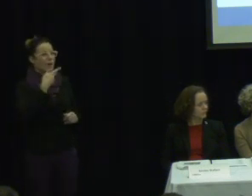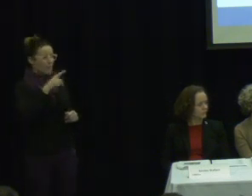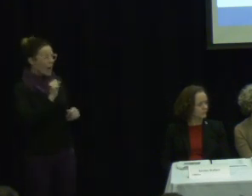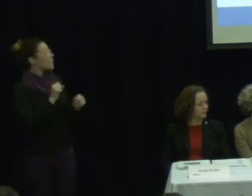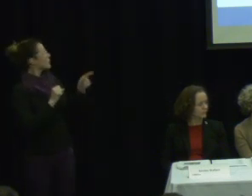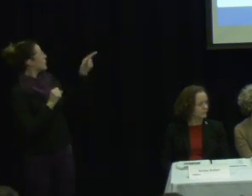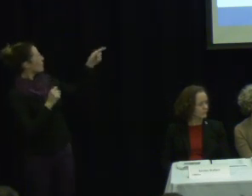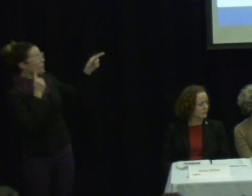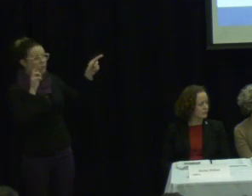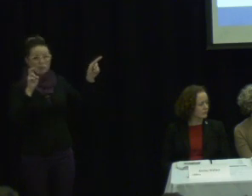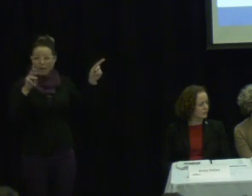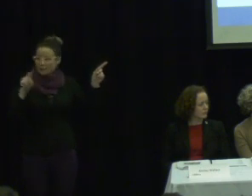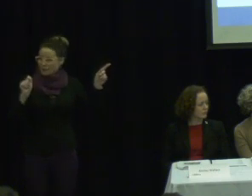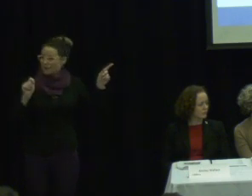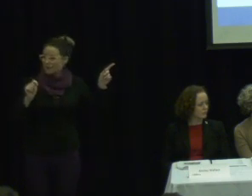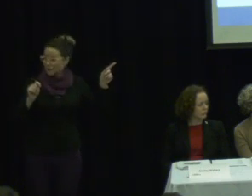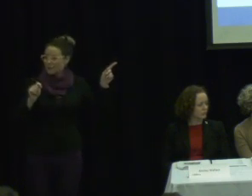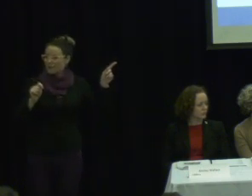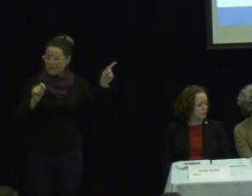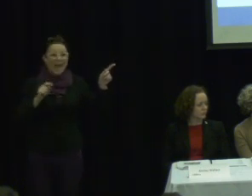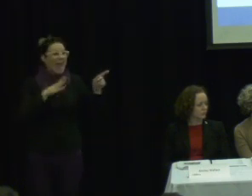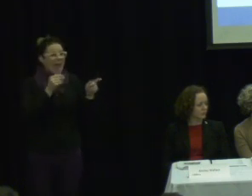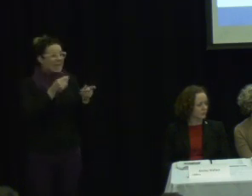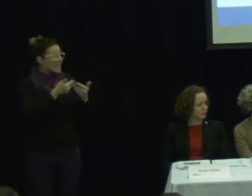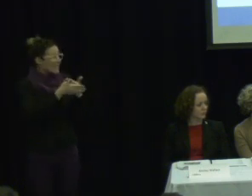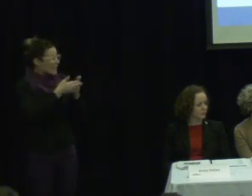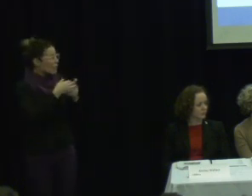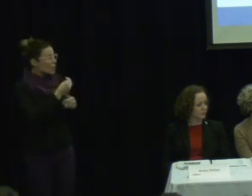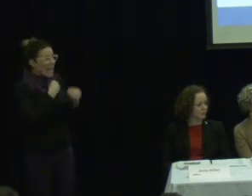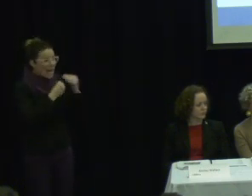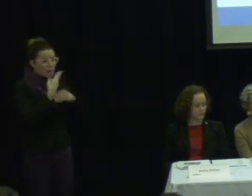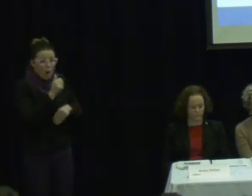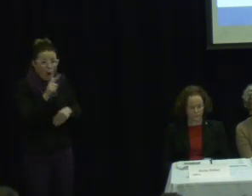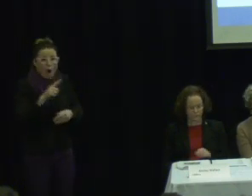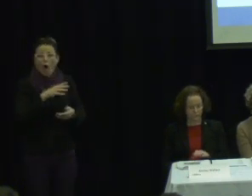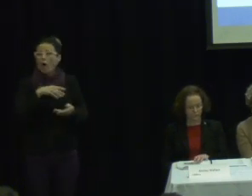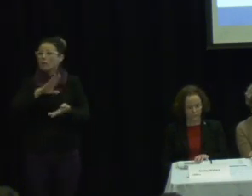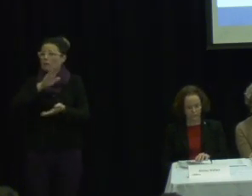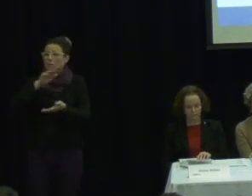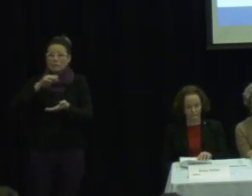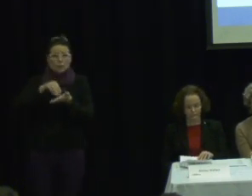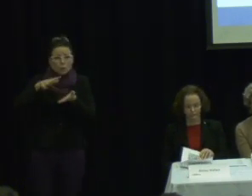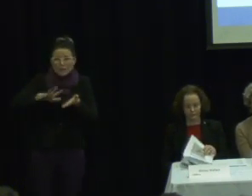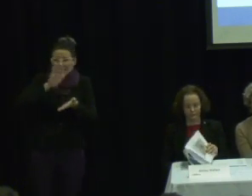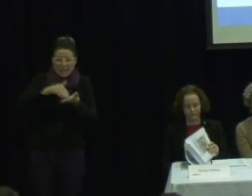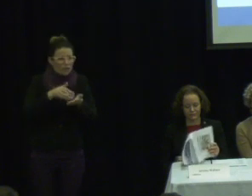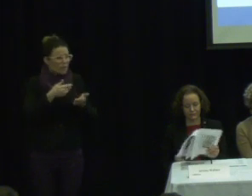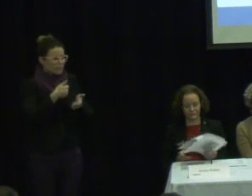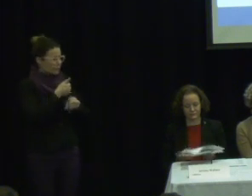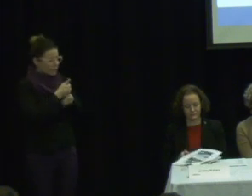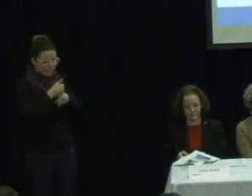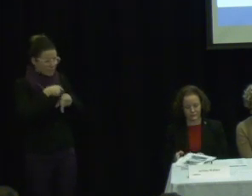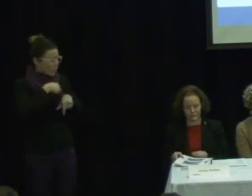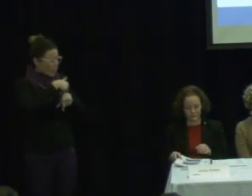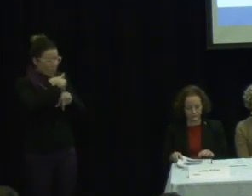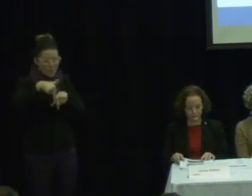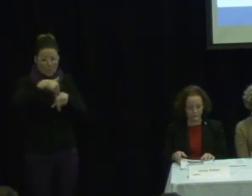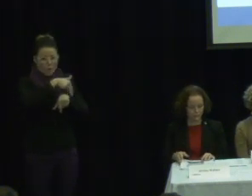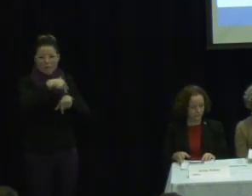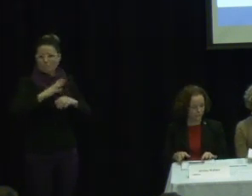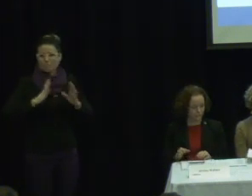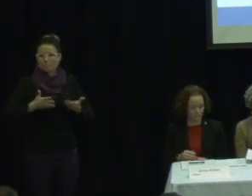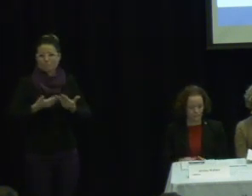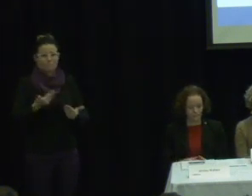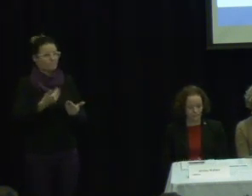access directly to the dining hall in the student center. So just a couple other views of it. This is if you're looking across Wishcamper. By the way, just a